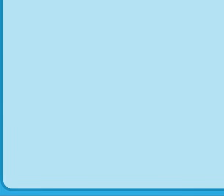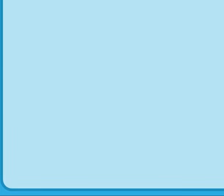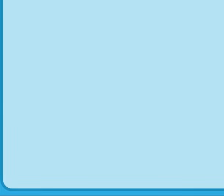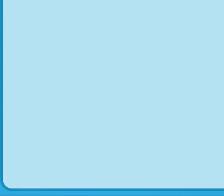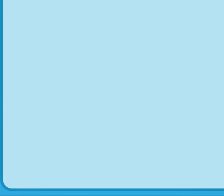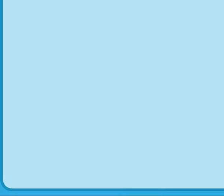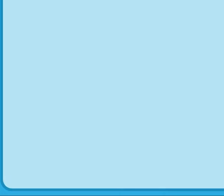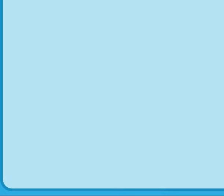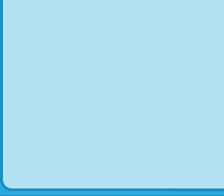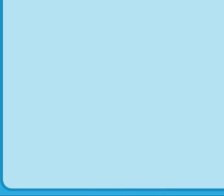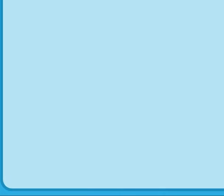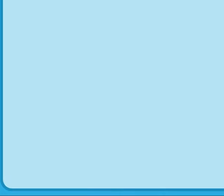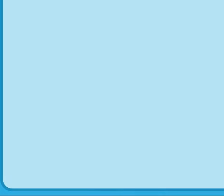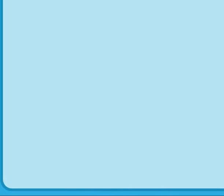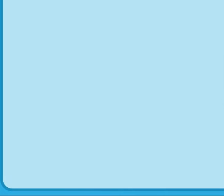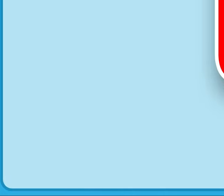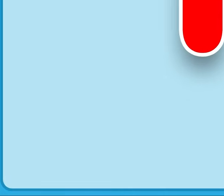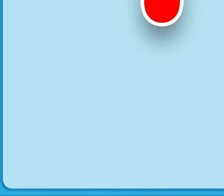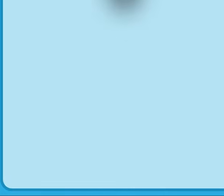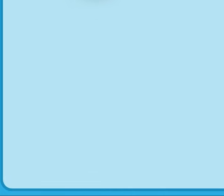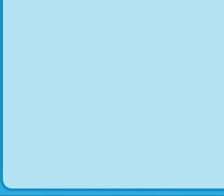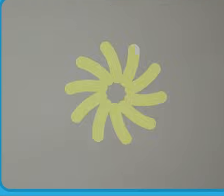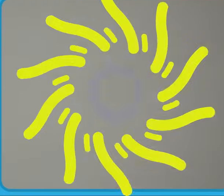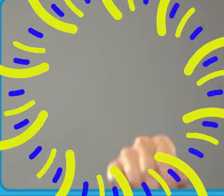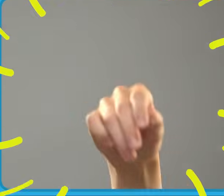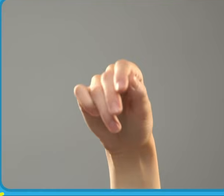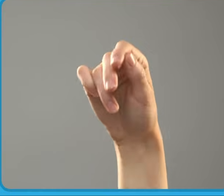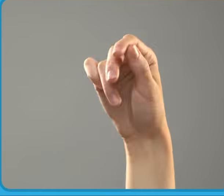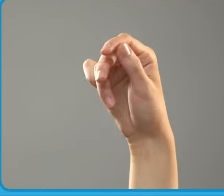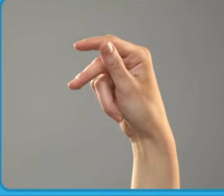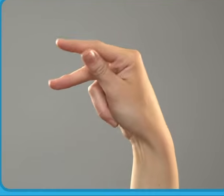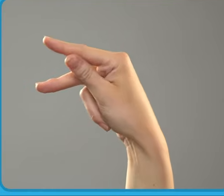The letter P.